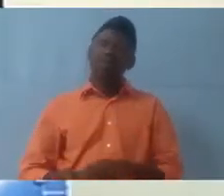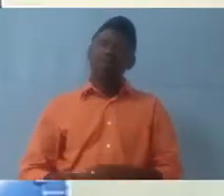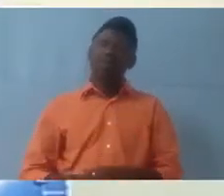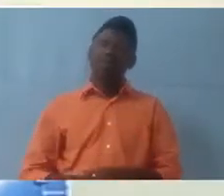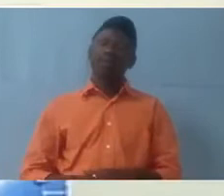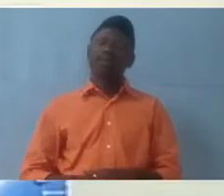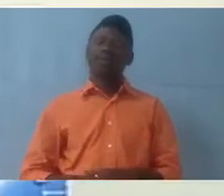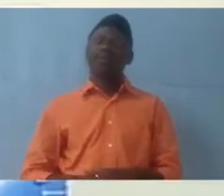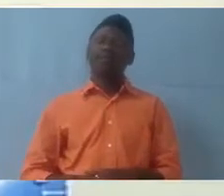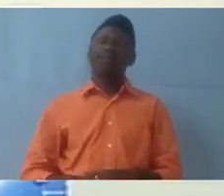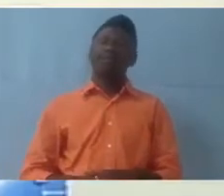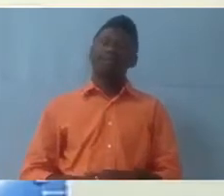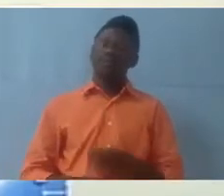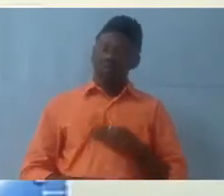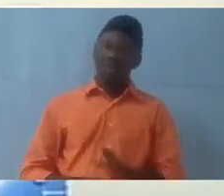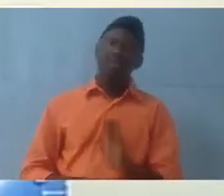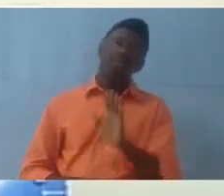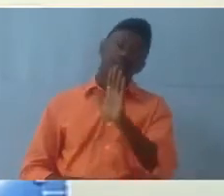Yes,